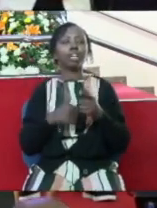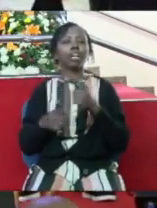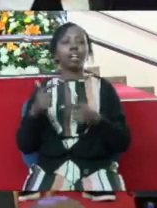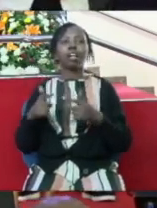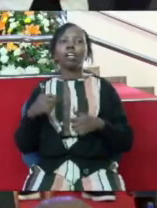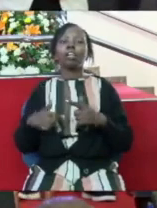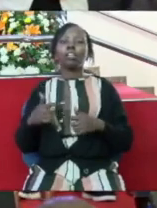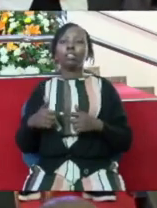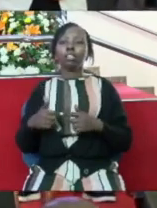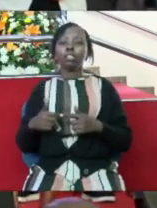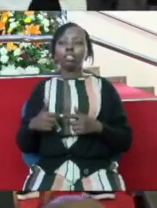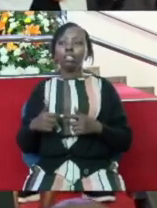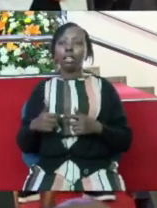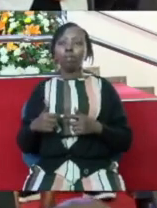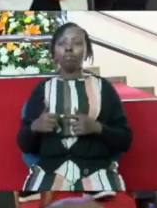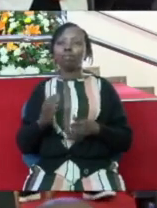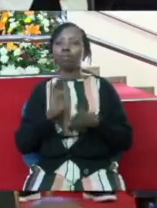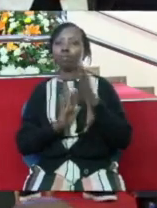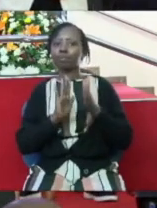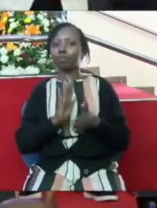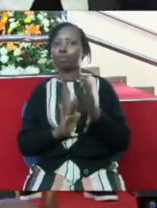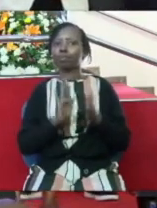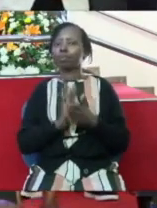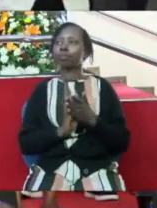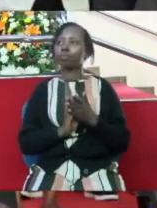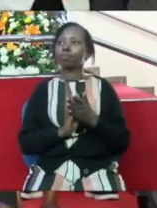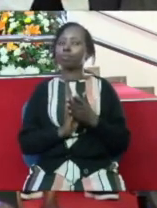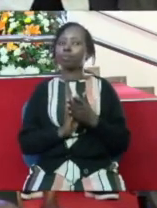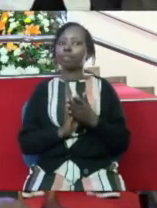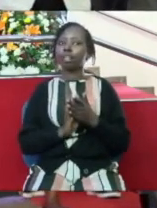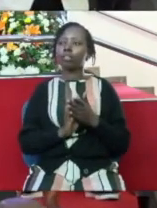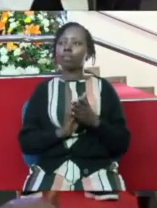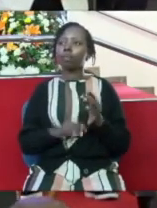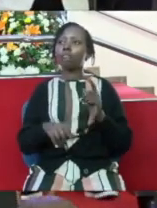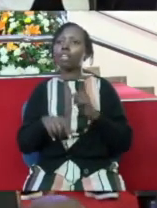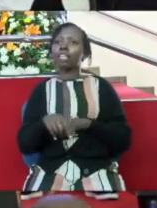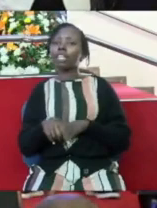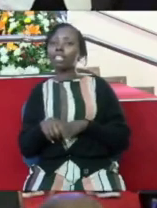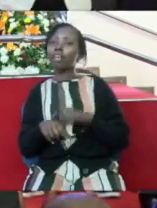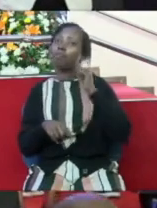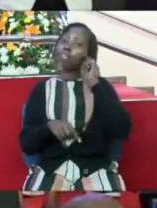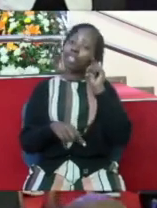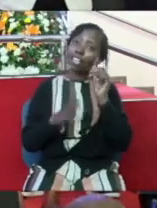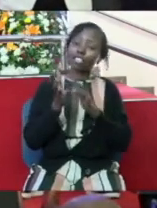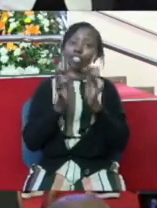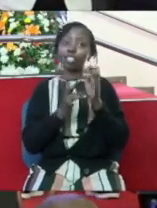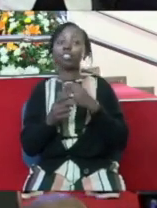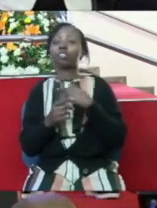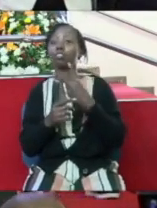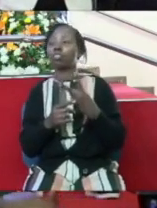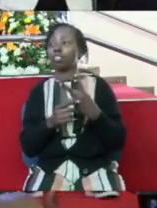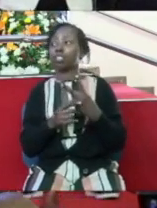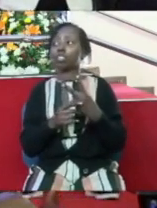not hesitate. Usikawie kuja kwa Yesu. That when the trumpet will sound, wakati tarumbeta italia, you will not only